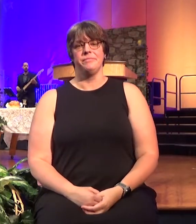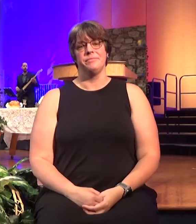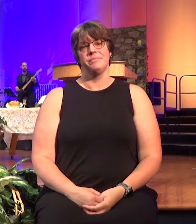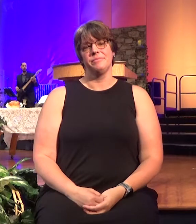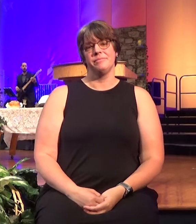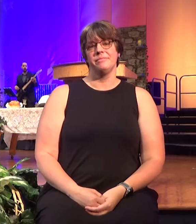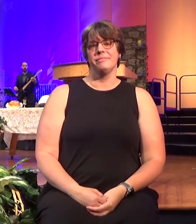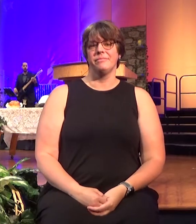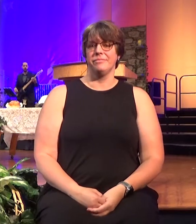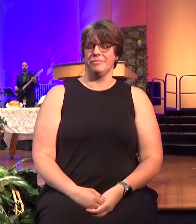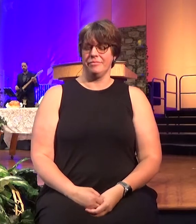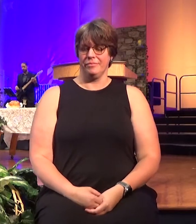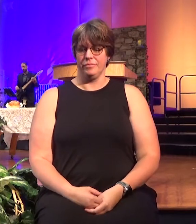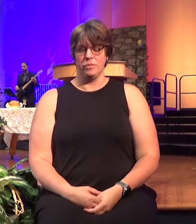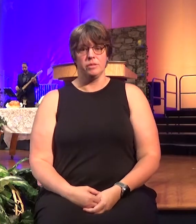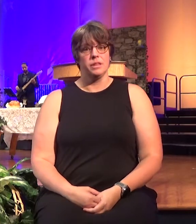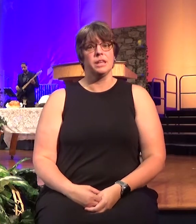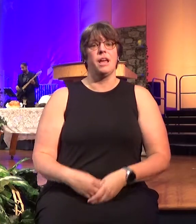Just when